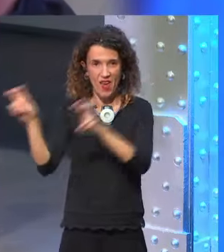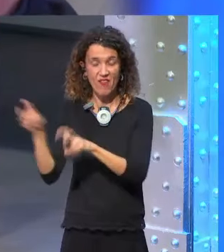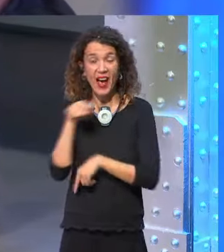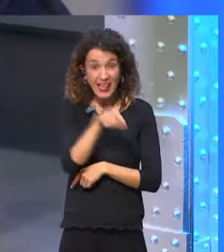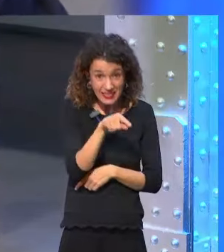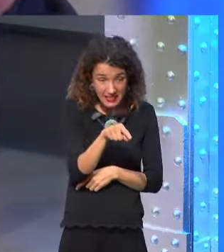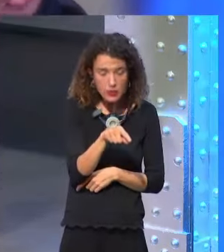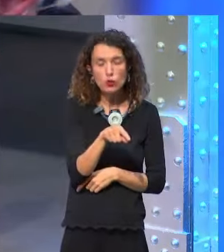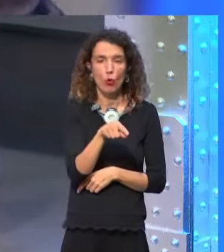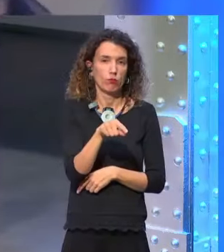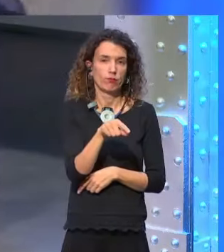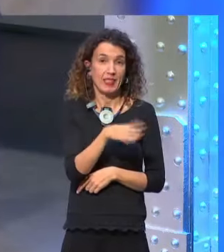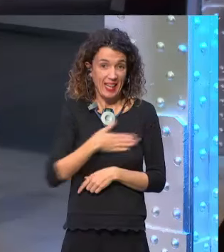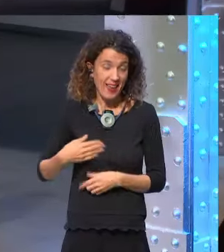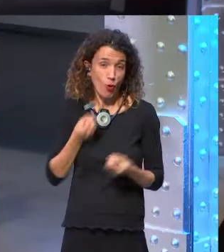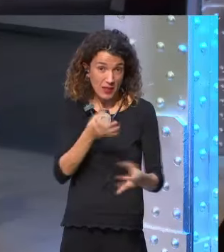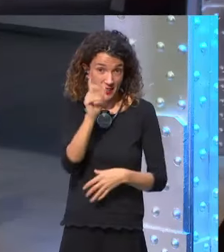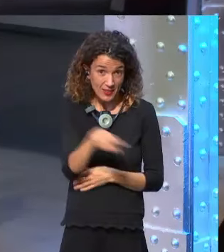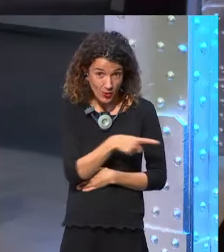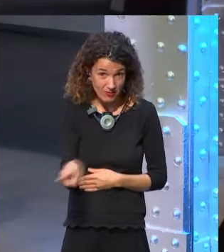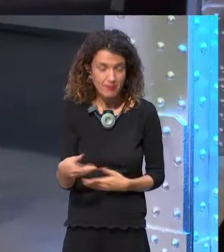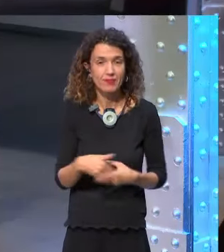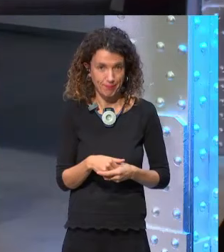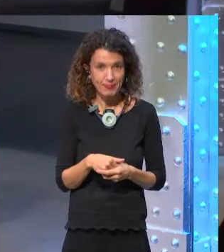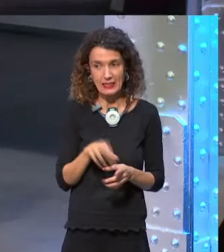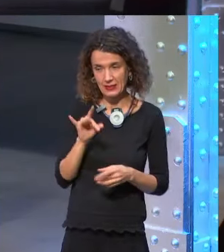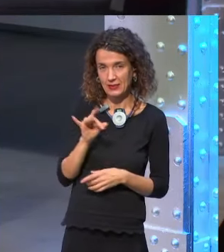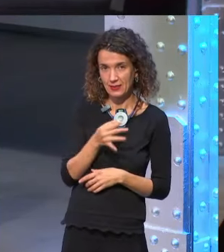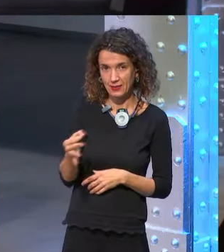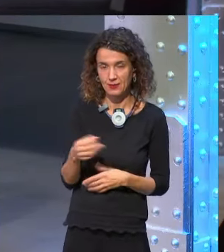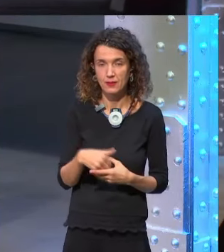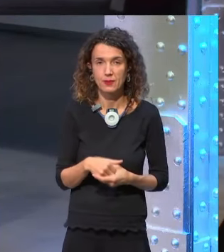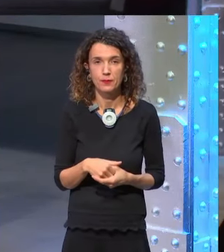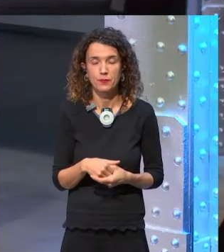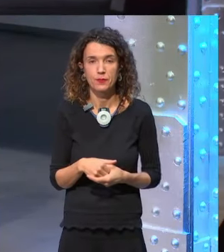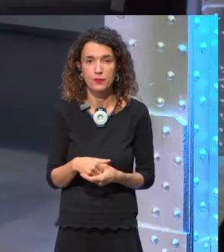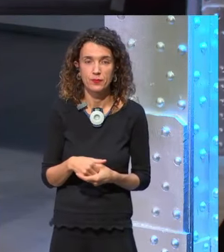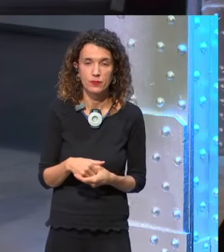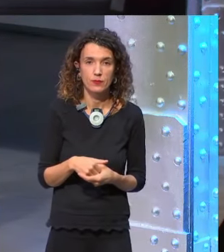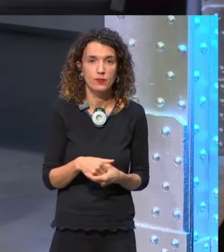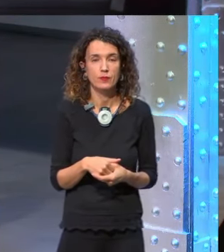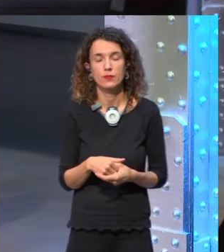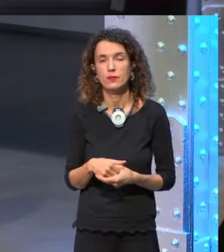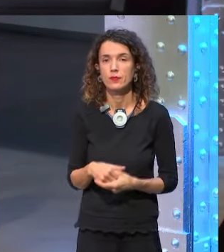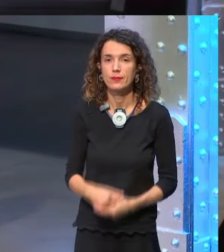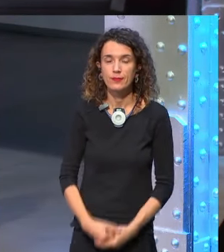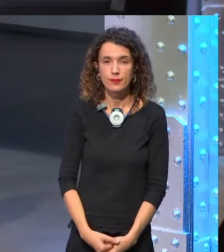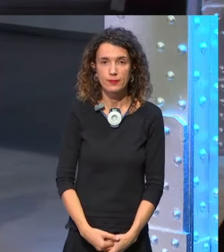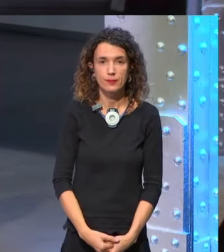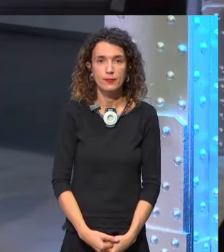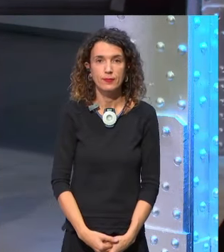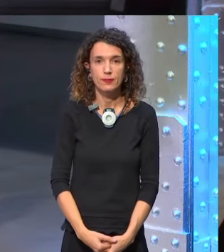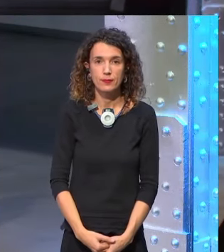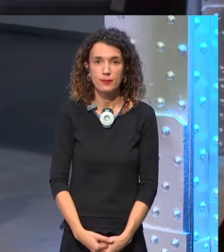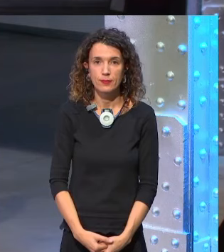alluding to? Or? You were saying. Okay, good. I'm finished. finishing